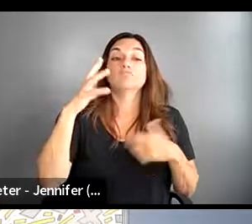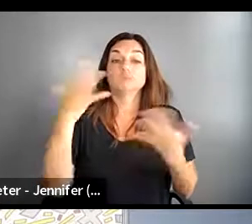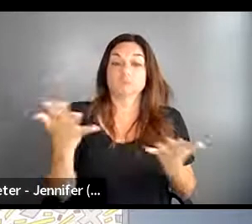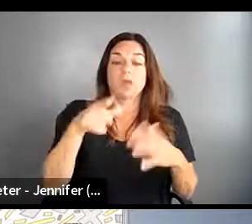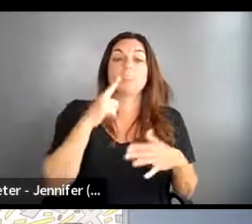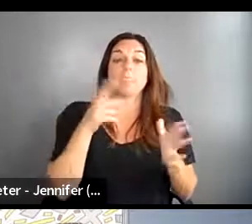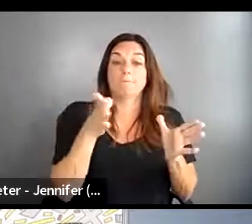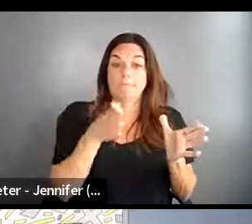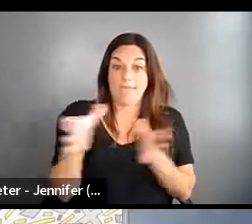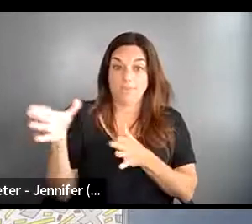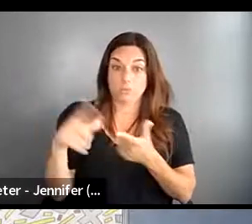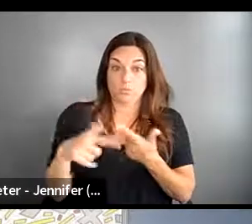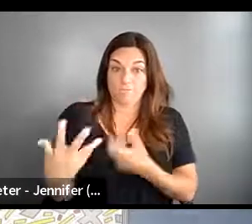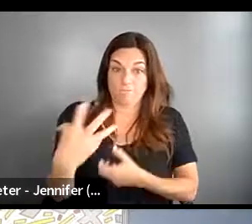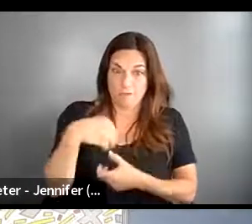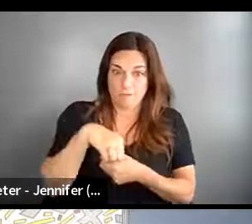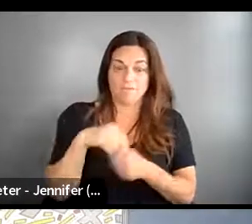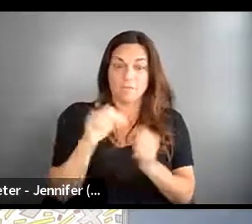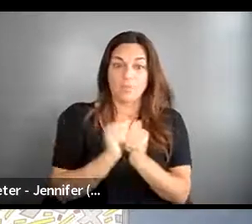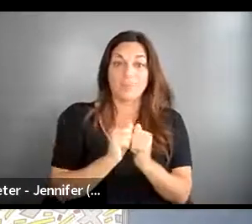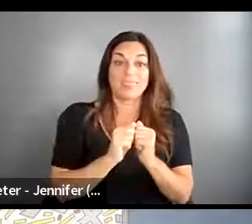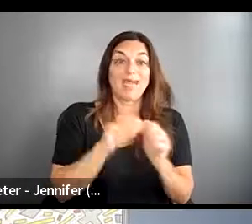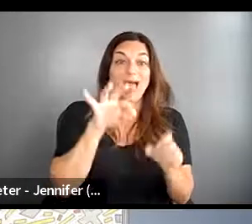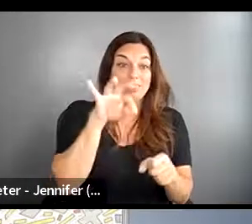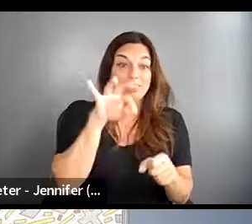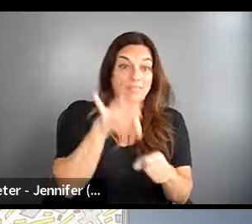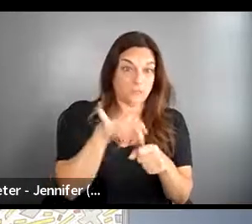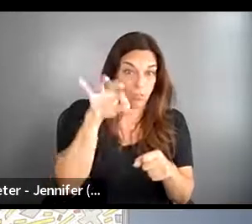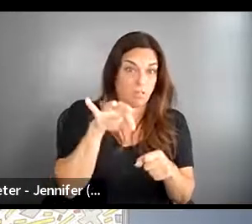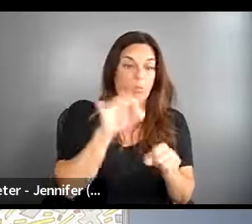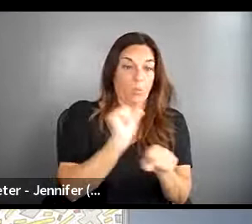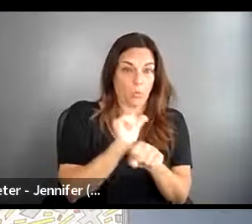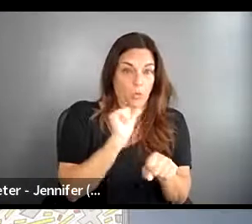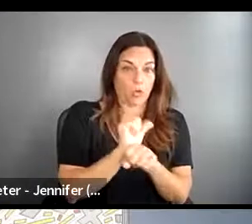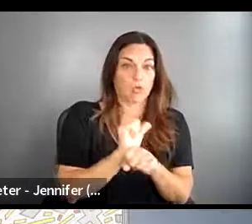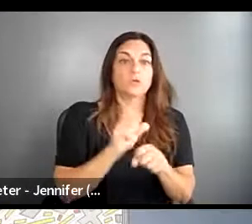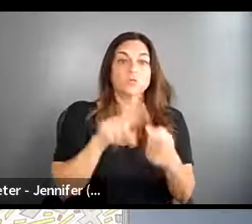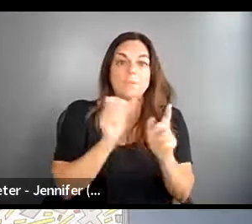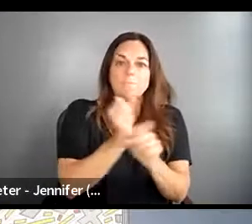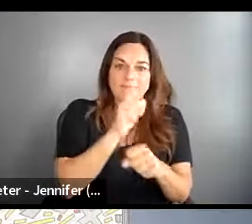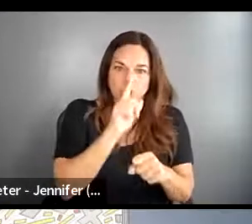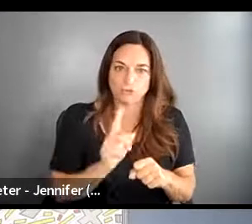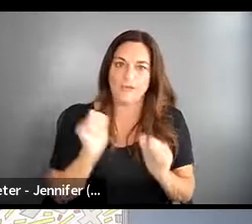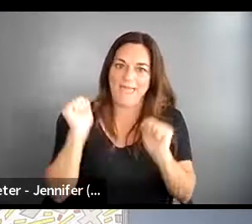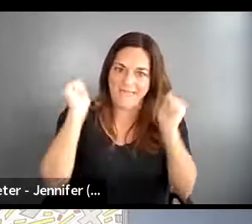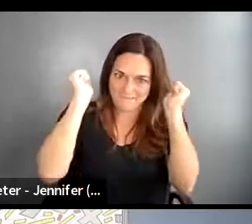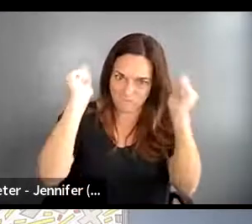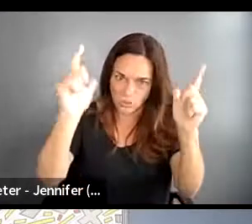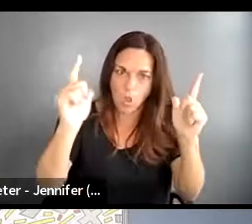getting involved in electoral work is to make sure that everybody knows who we